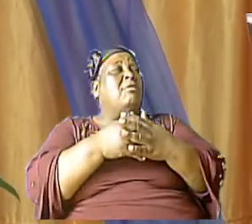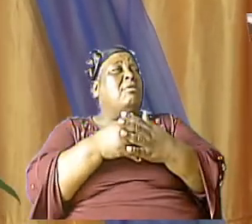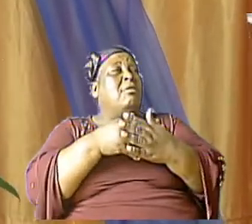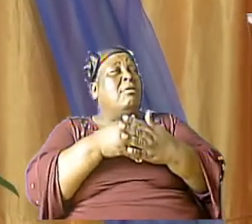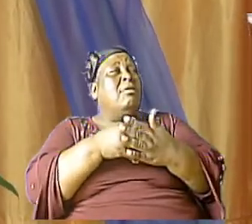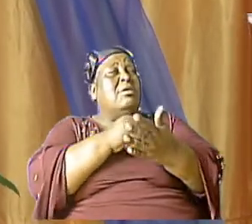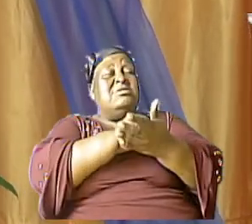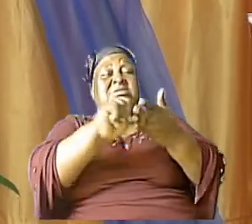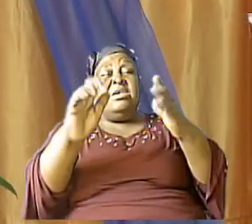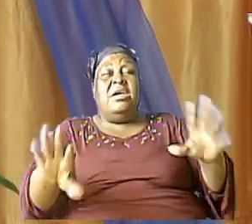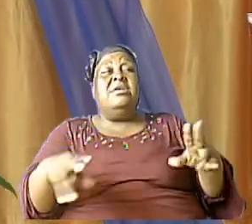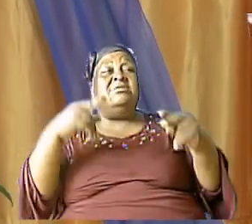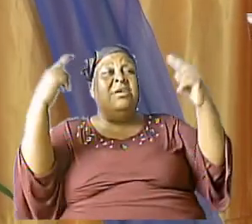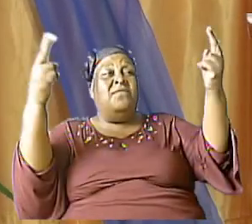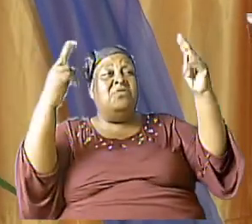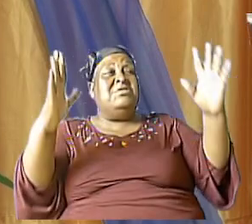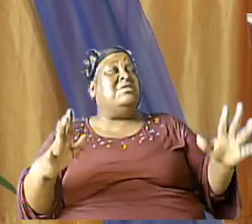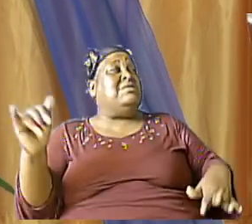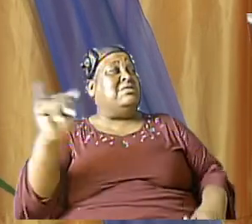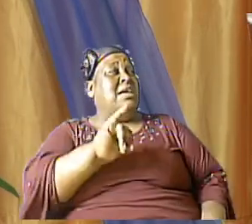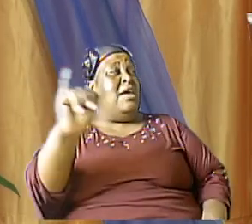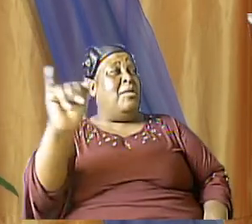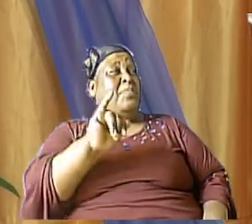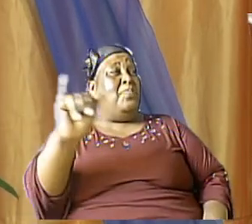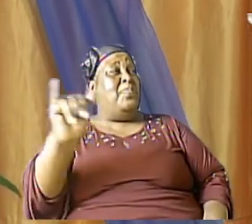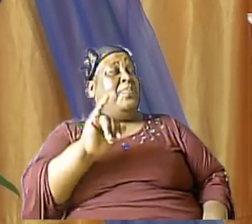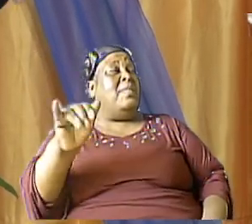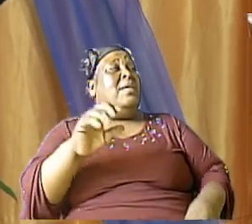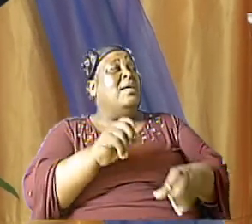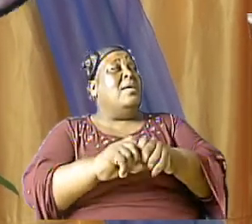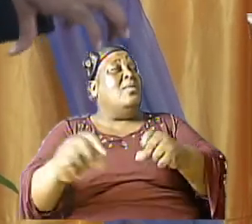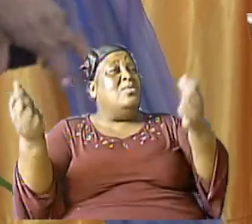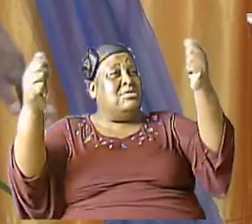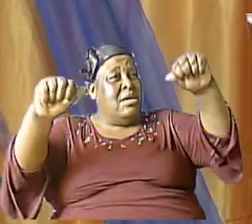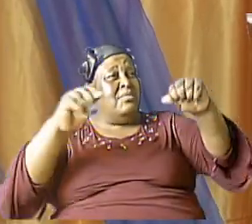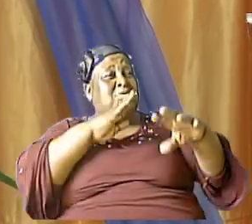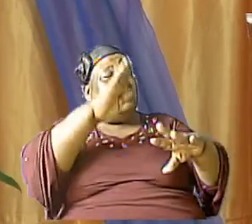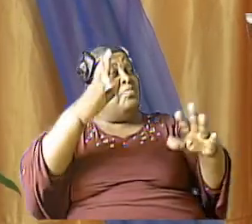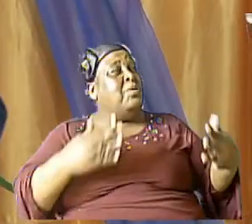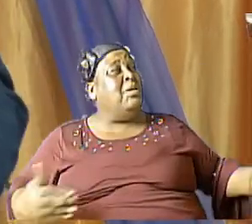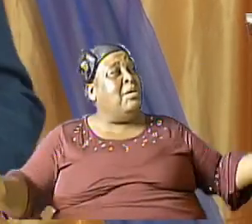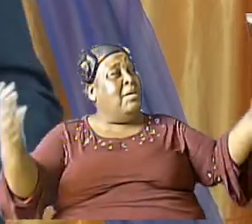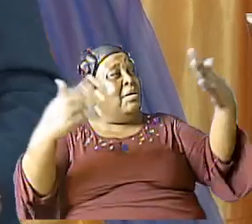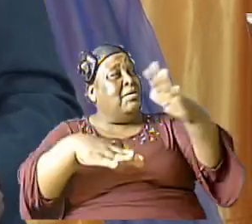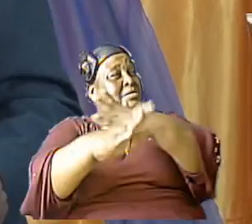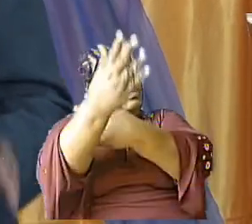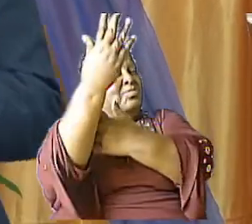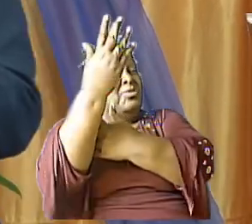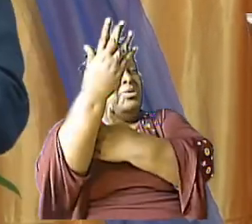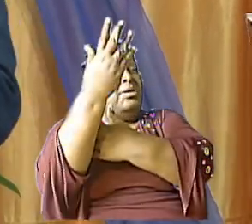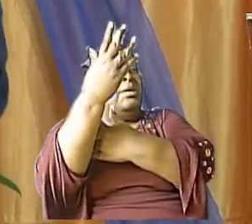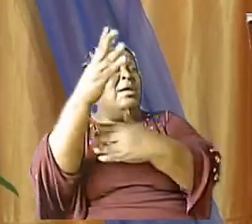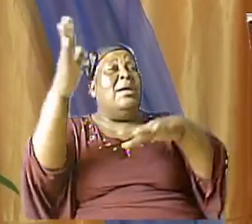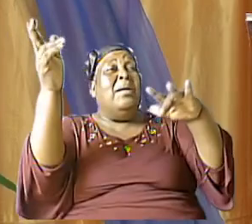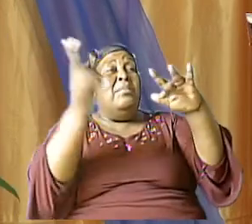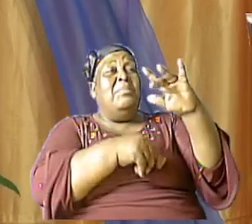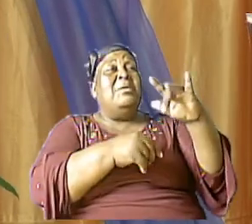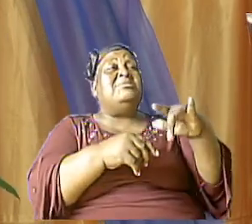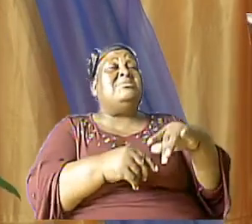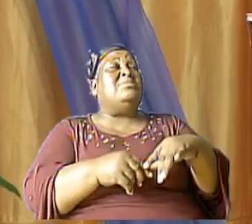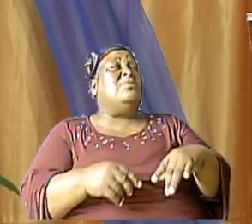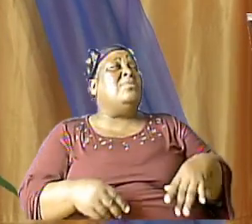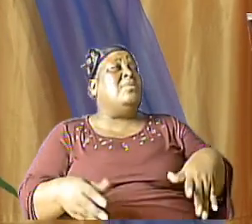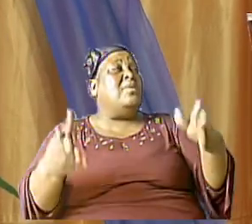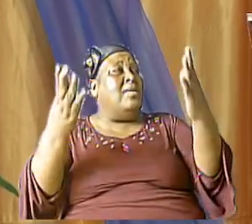visitors alike. Amen. Those saints that were unable to be in the sanctuary this morning. Amen. We miss you. It's a good thing you didn't